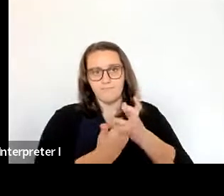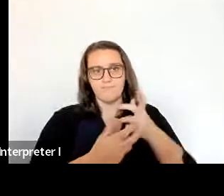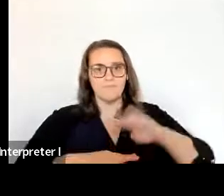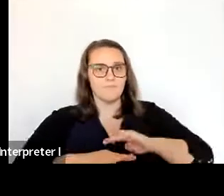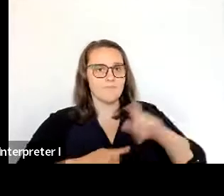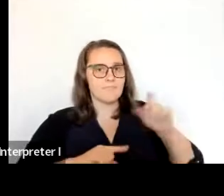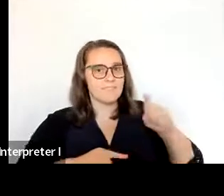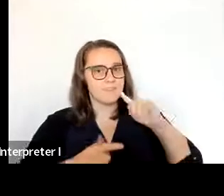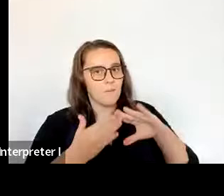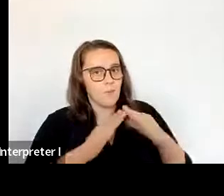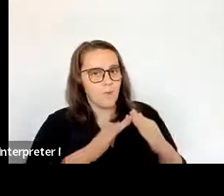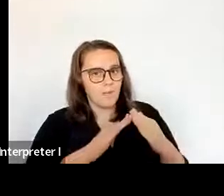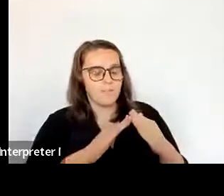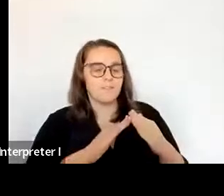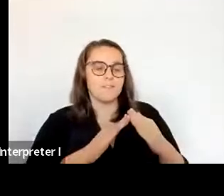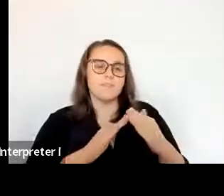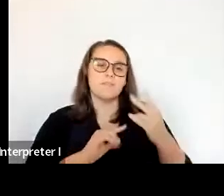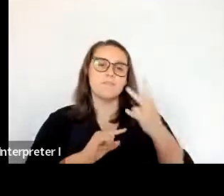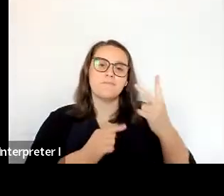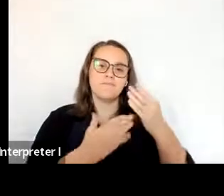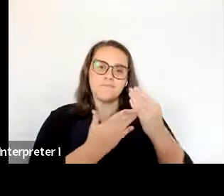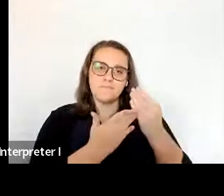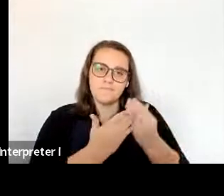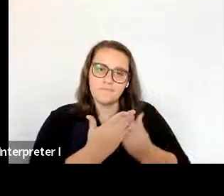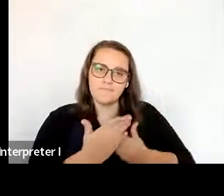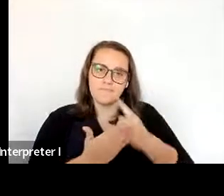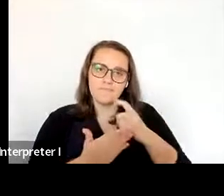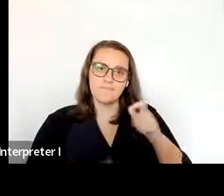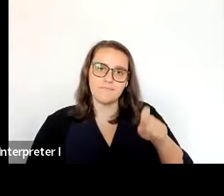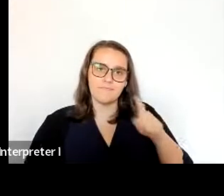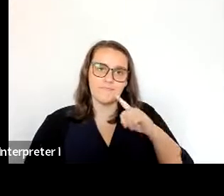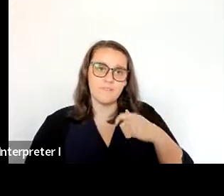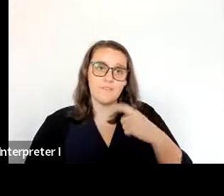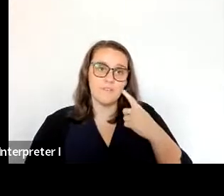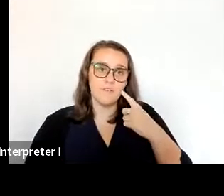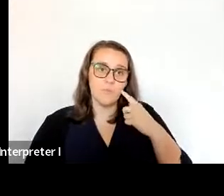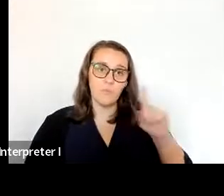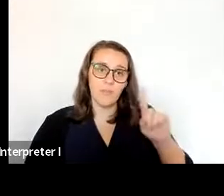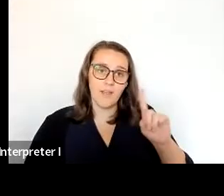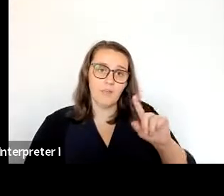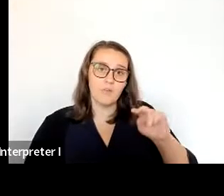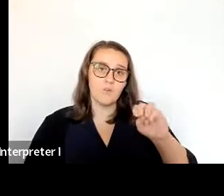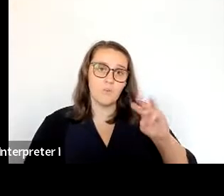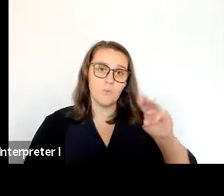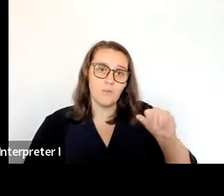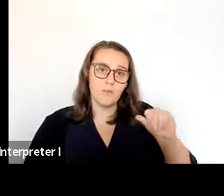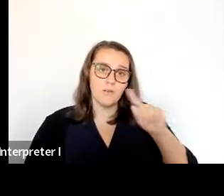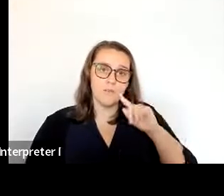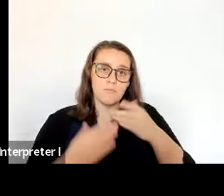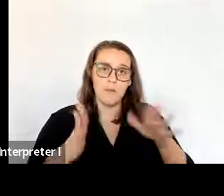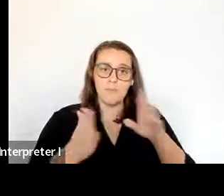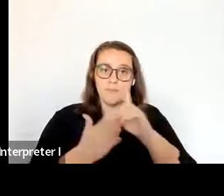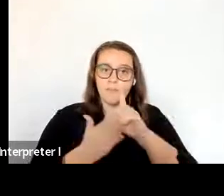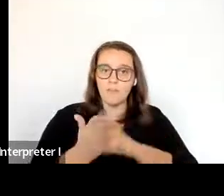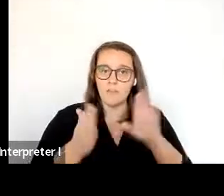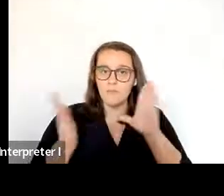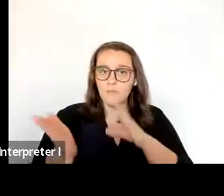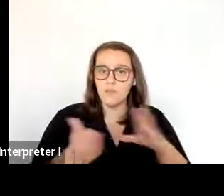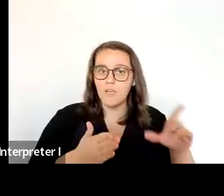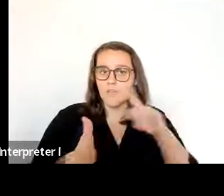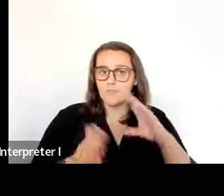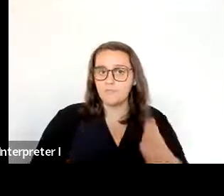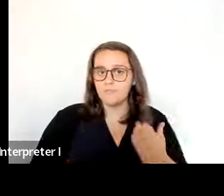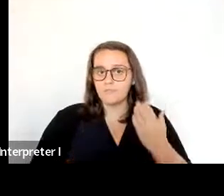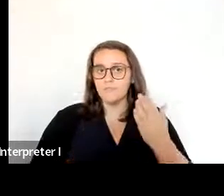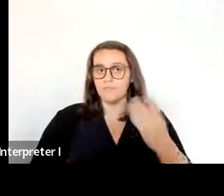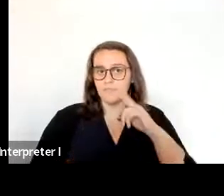were outlined in the 2012 Noma Public Realm Design Plan and approved as a framework for public investment through the district's